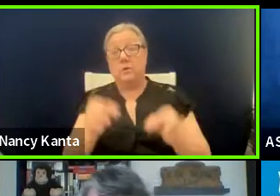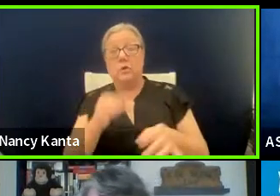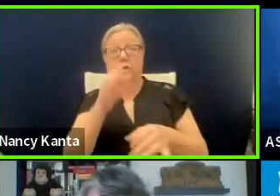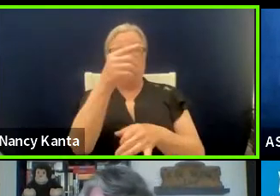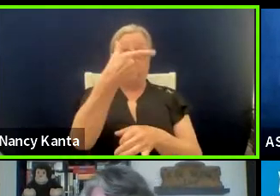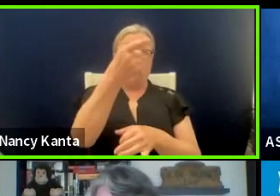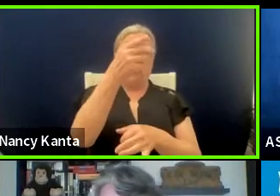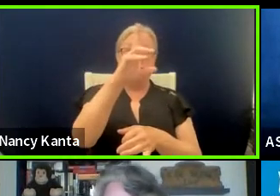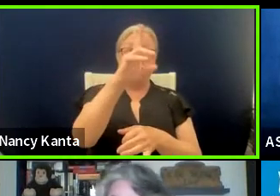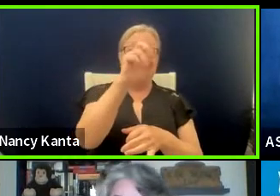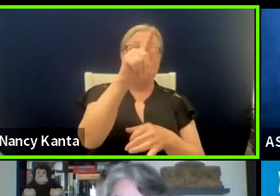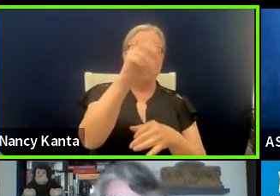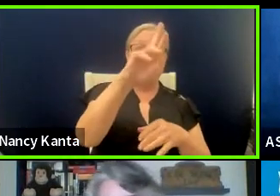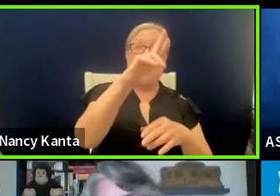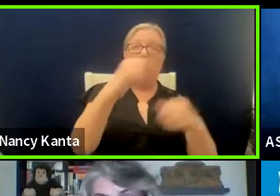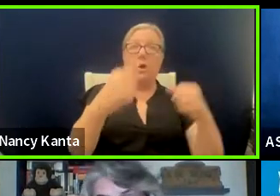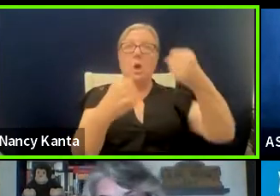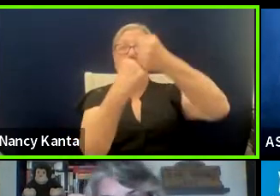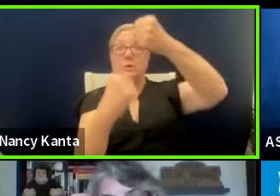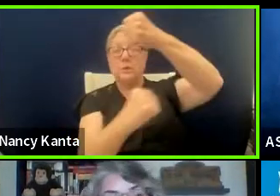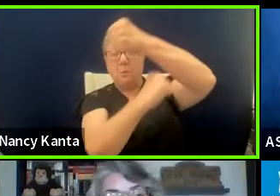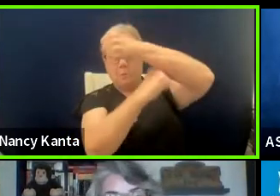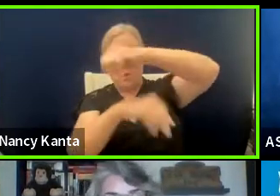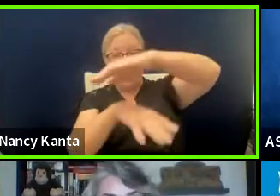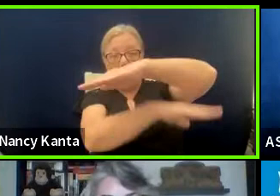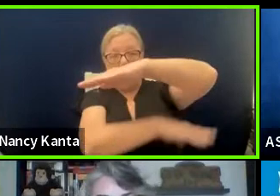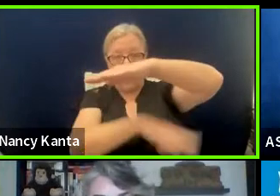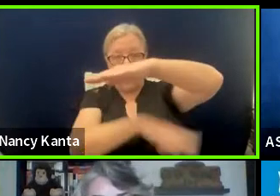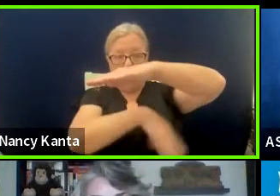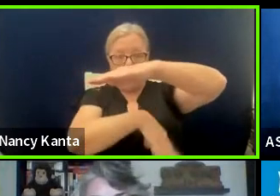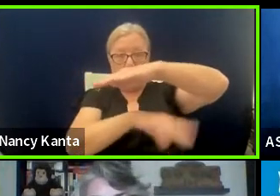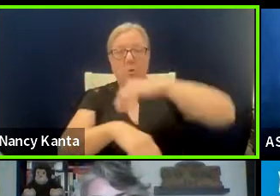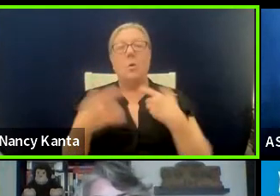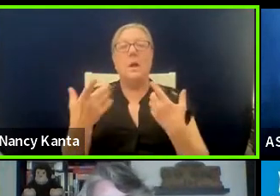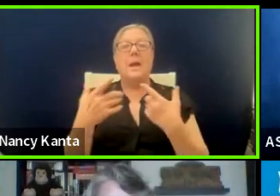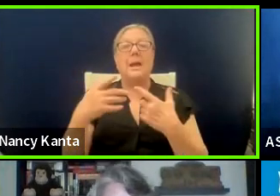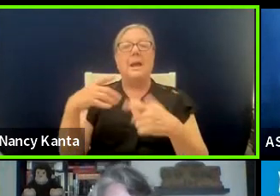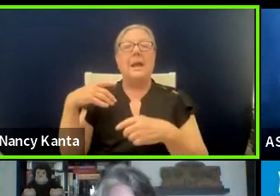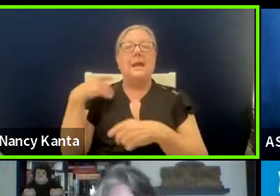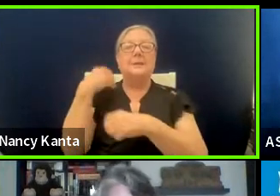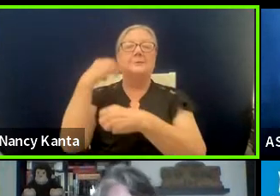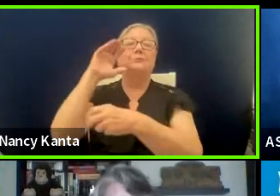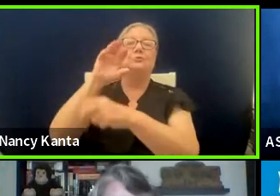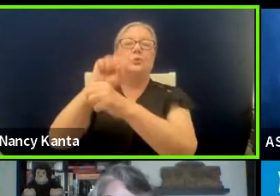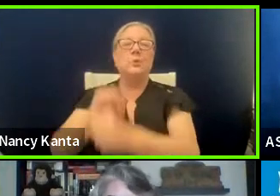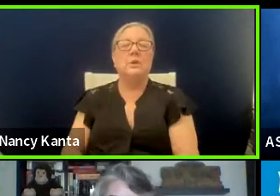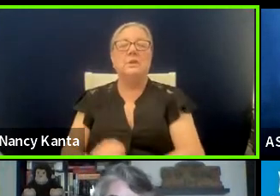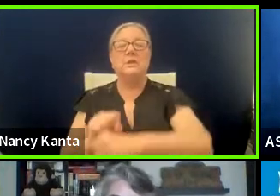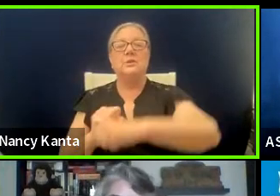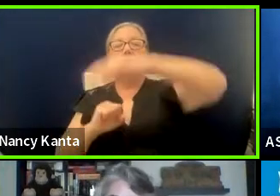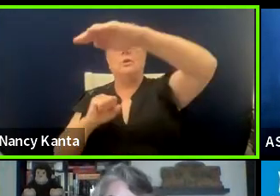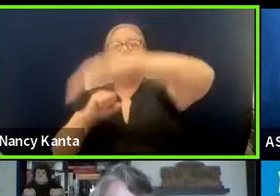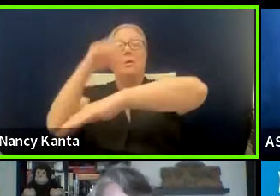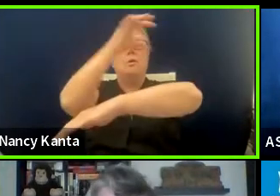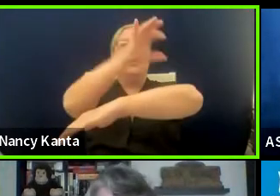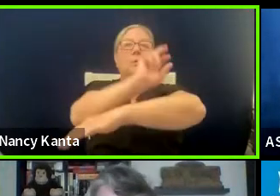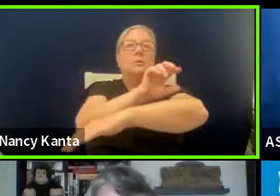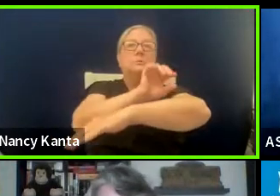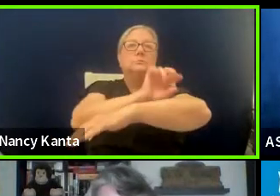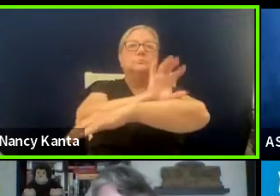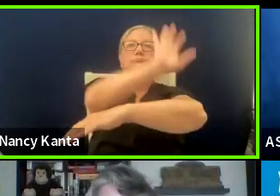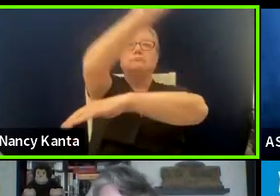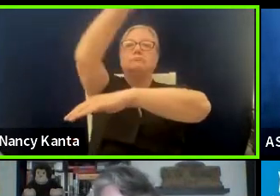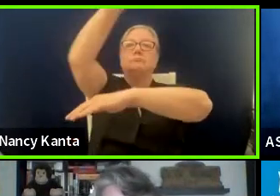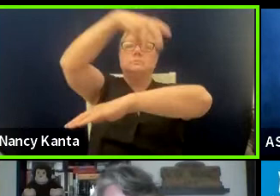where you support it from below and a traditional cable stayed or suspension bridge where you support it totally from the top.